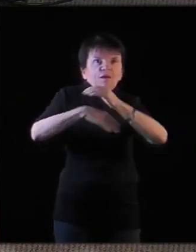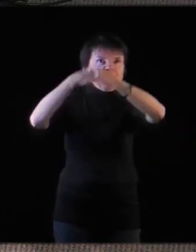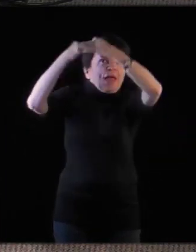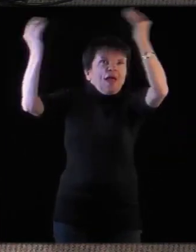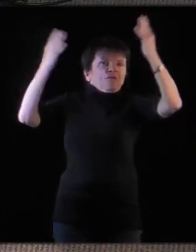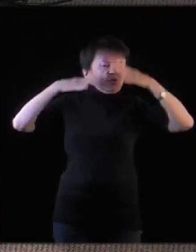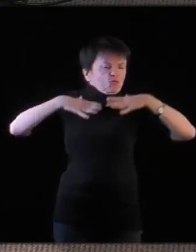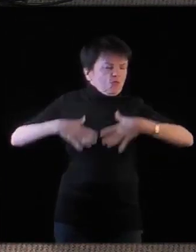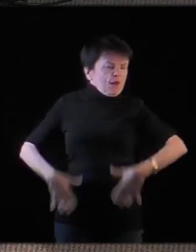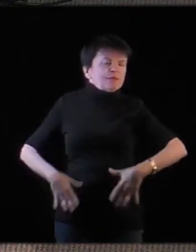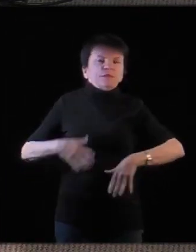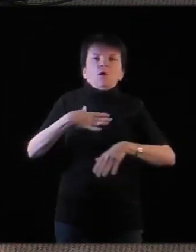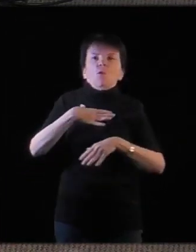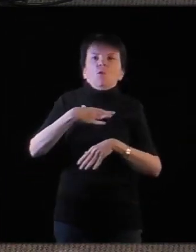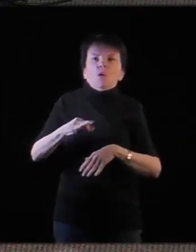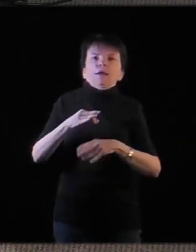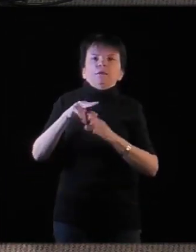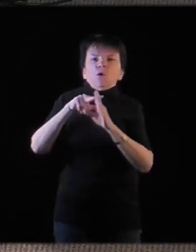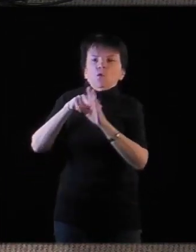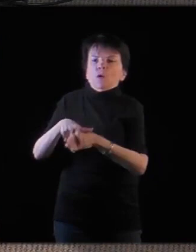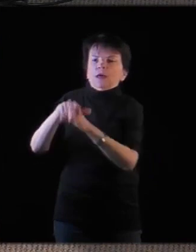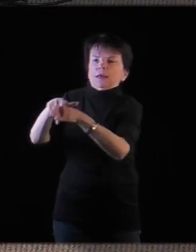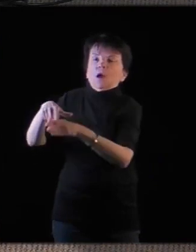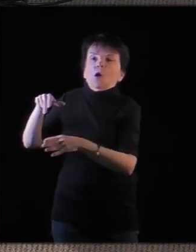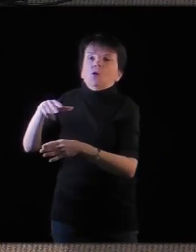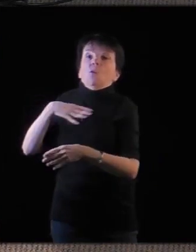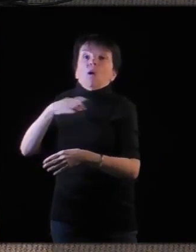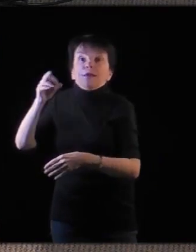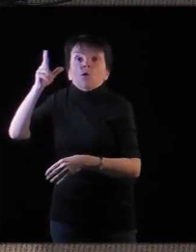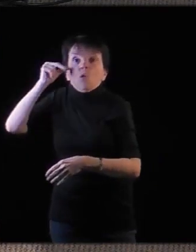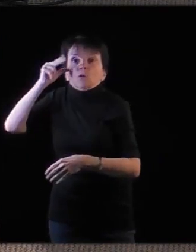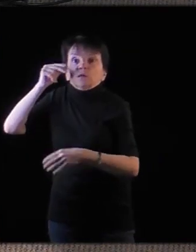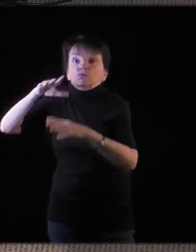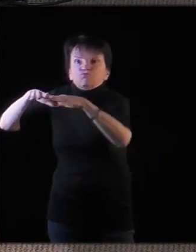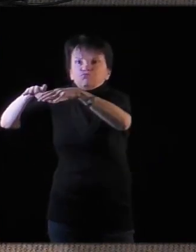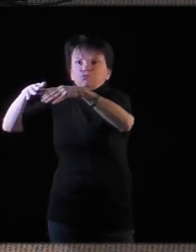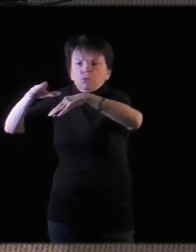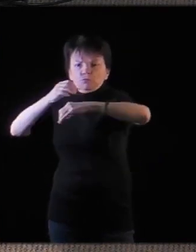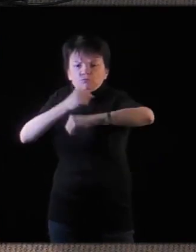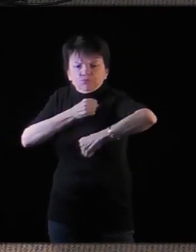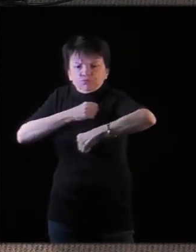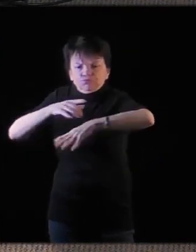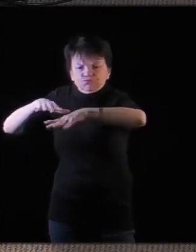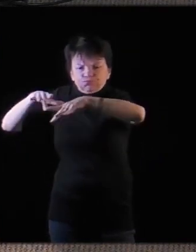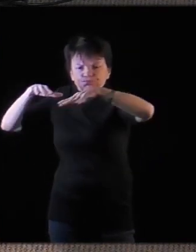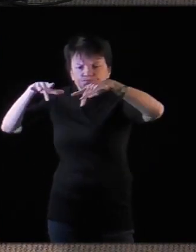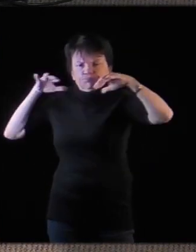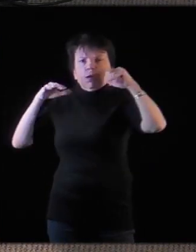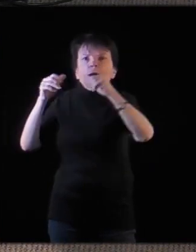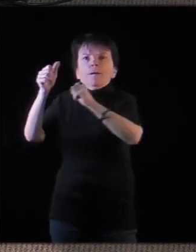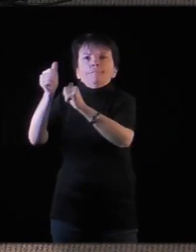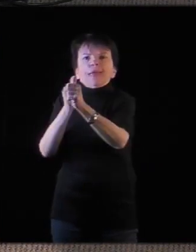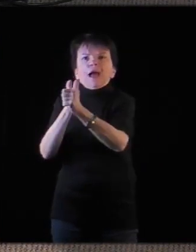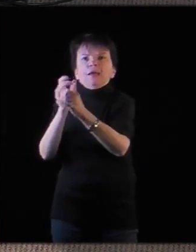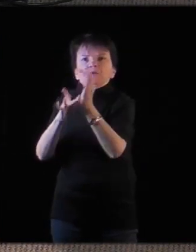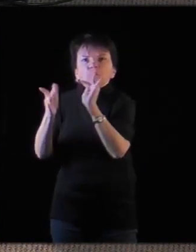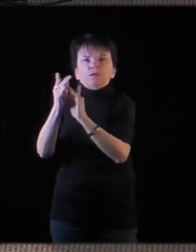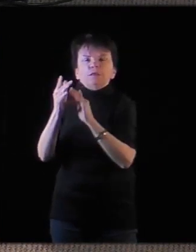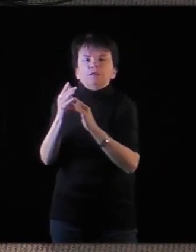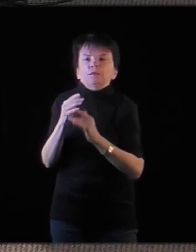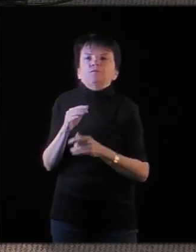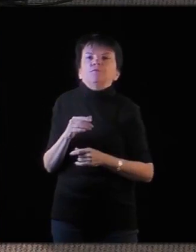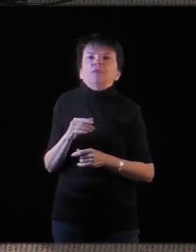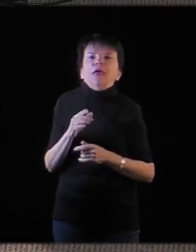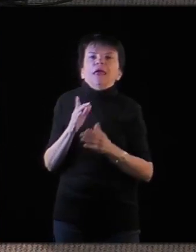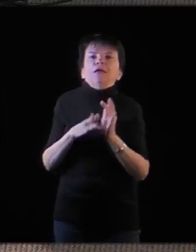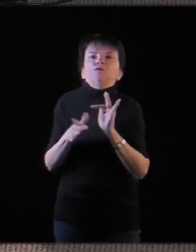dressed in white, riding on white horses. That Jesus, who in that chapter is referenced as the rider,